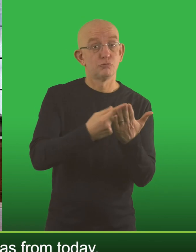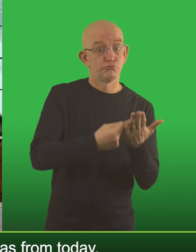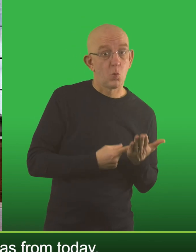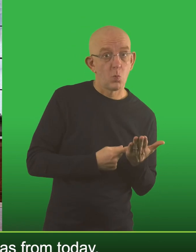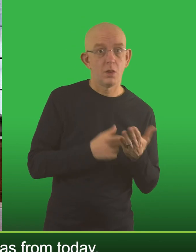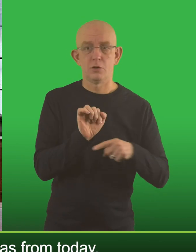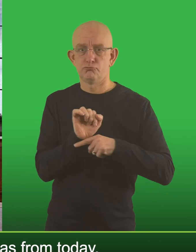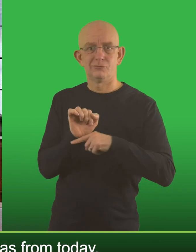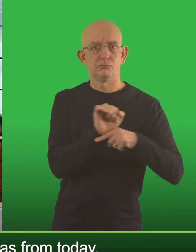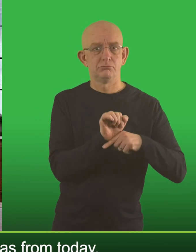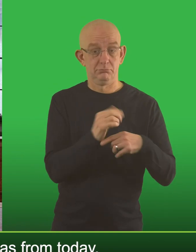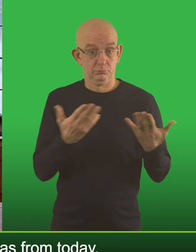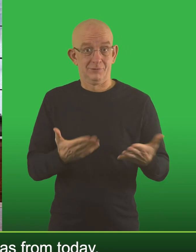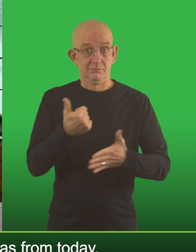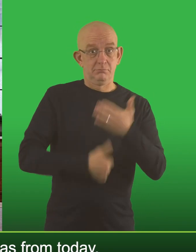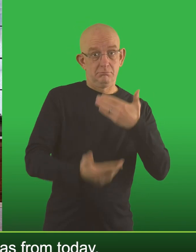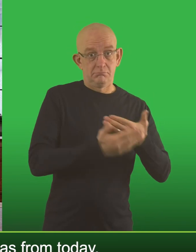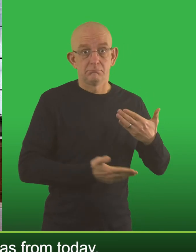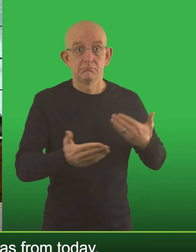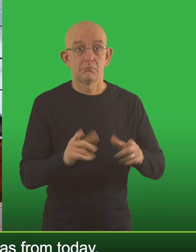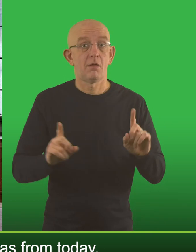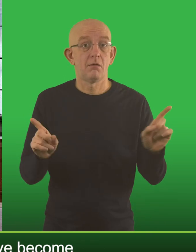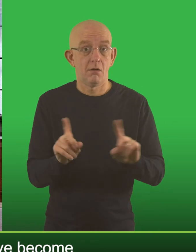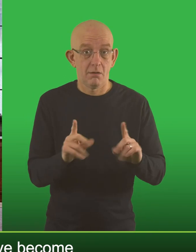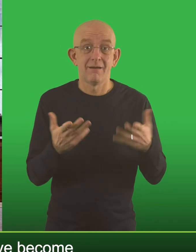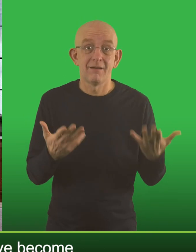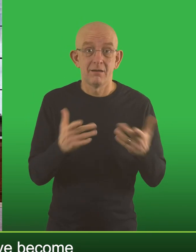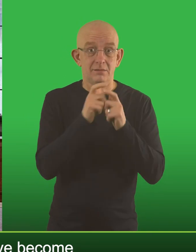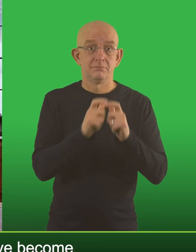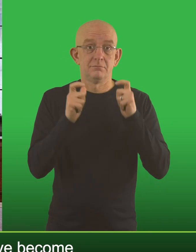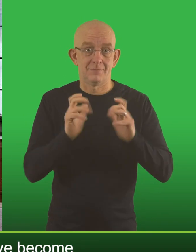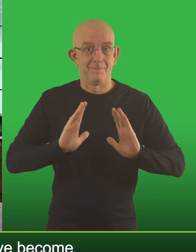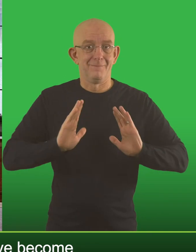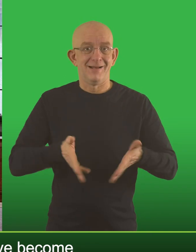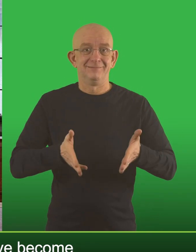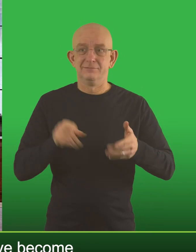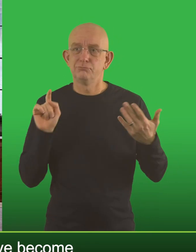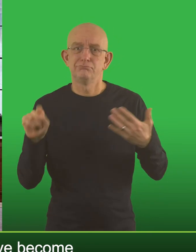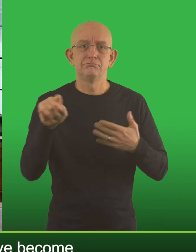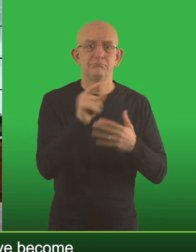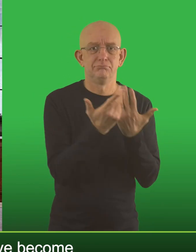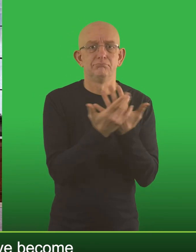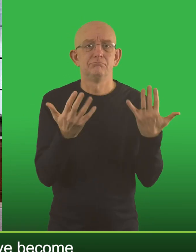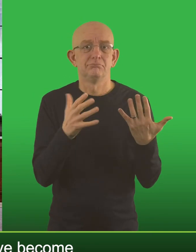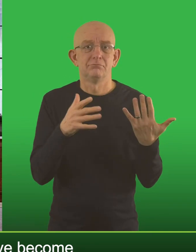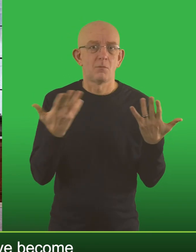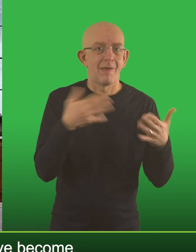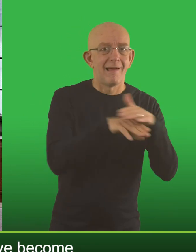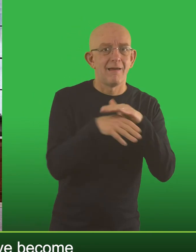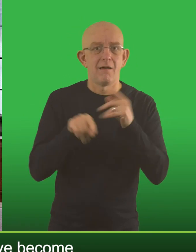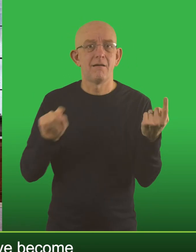So, changes in rules and restrictions as from today. So from today, face coverings have become mandatory. Again,